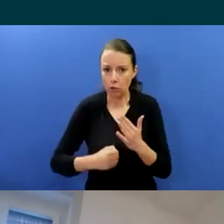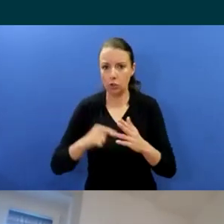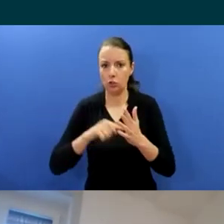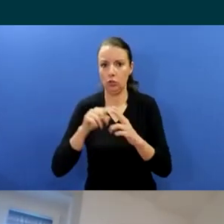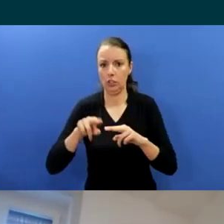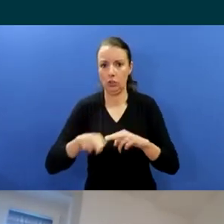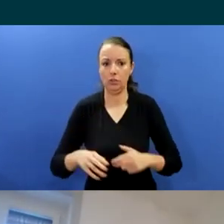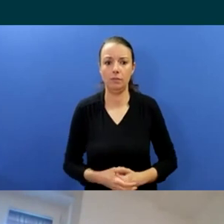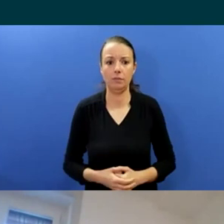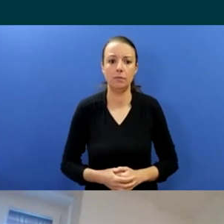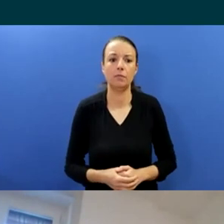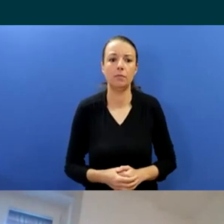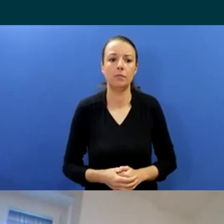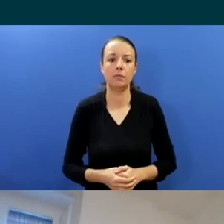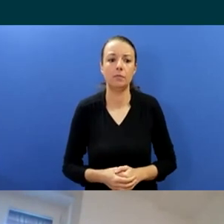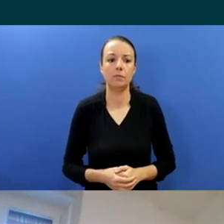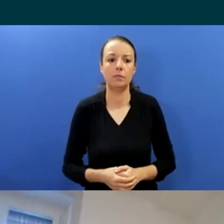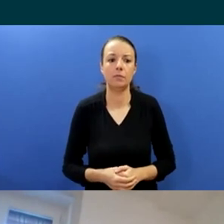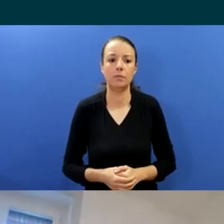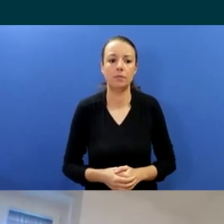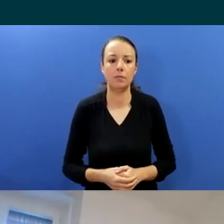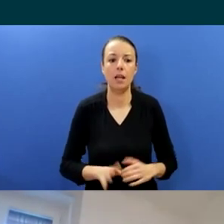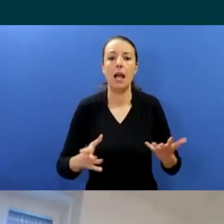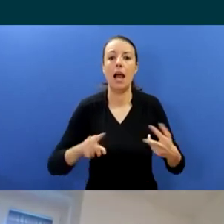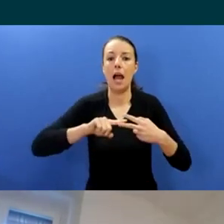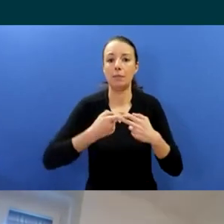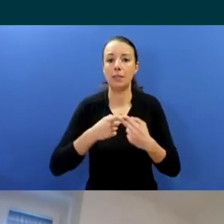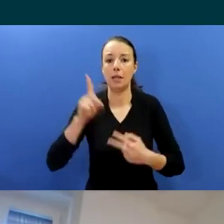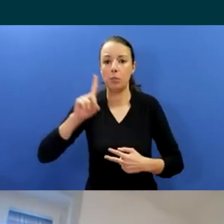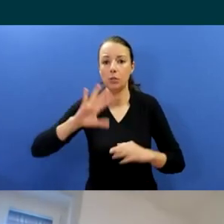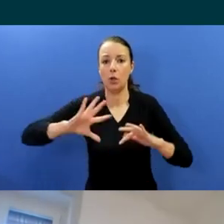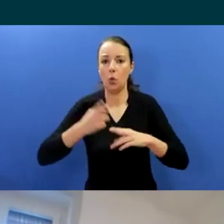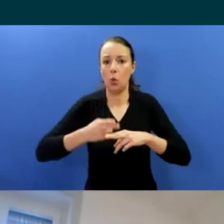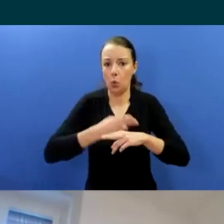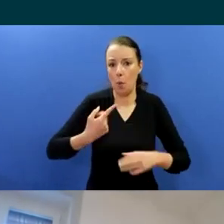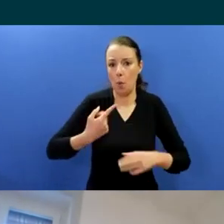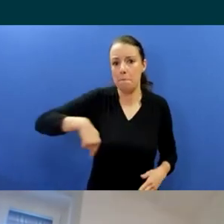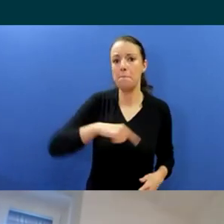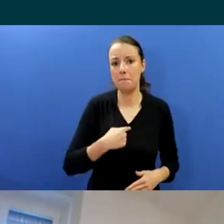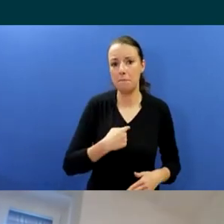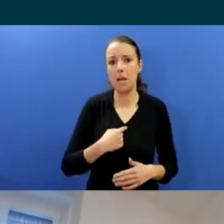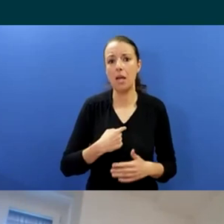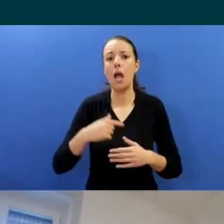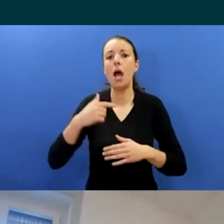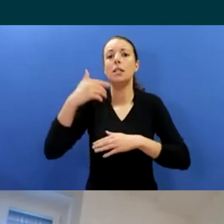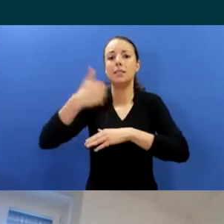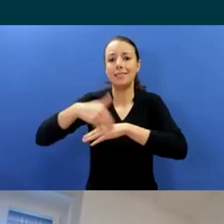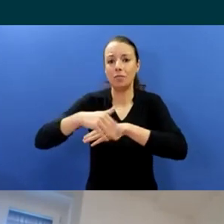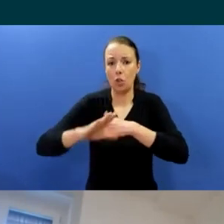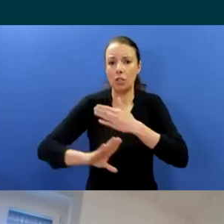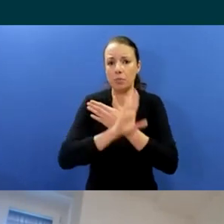administration, so us, we were represented by an internal group of experts from different departments. So that was also one of